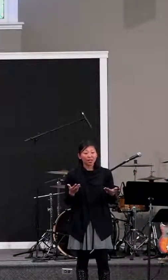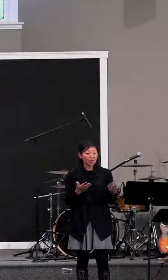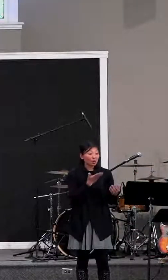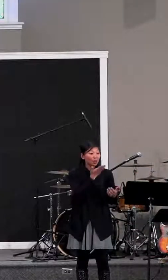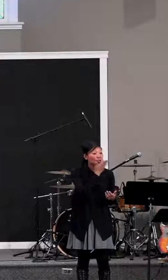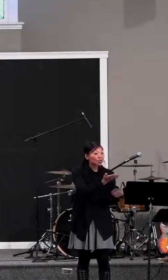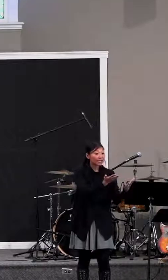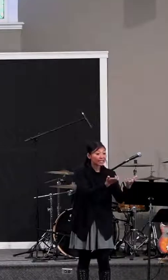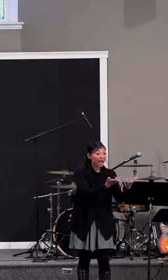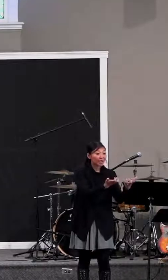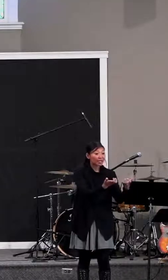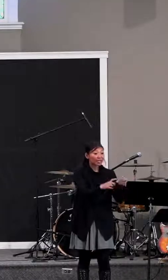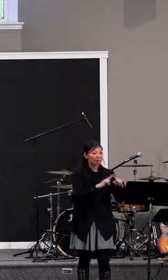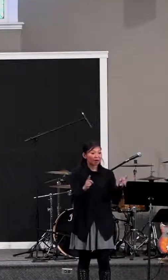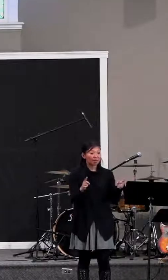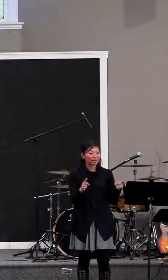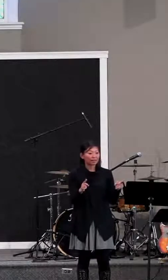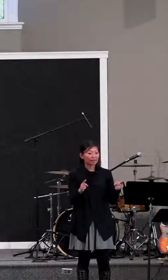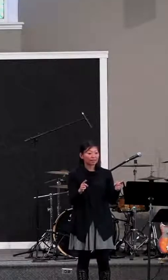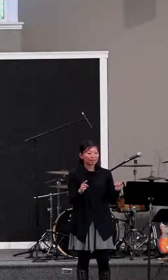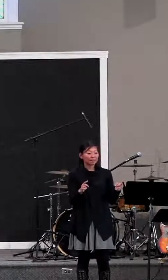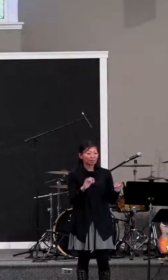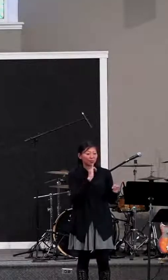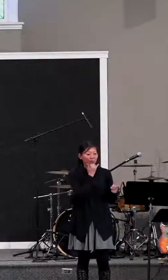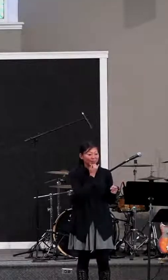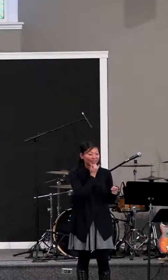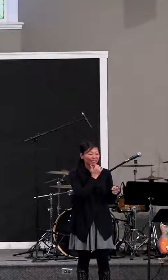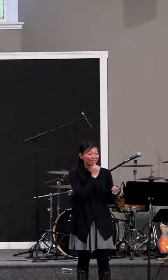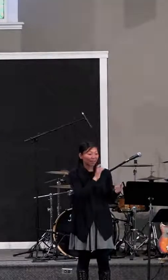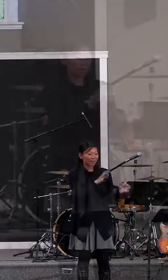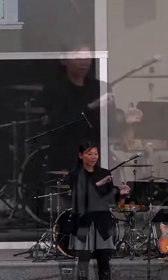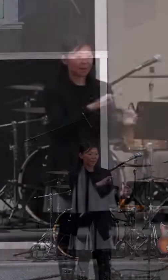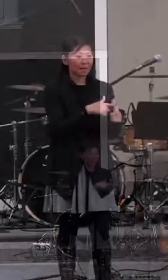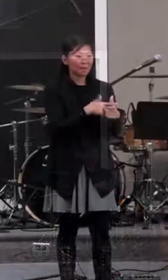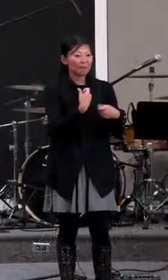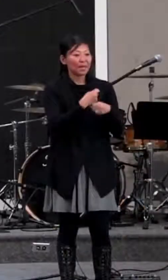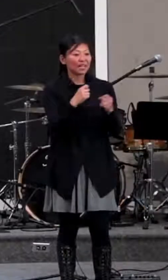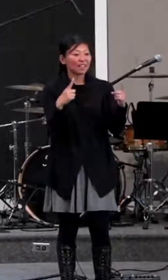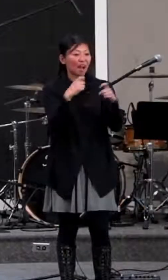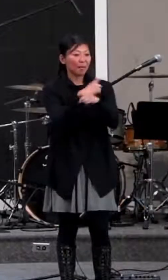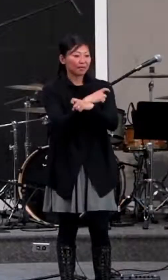desires on your end that have further complicated things? What have you brought to the table?